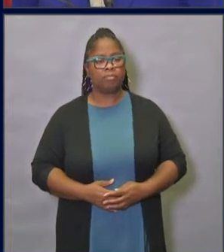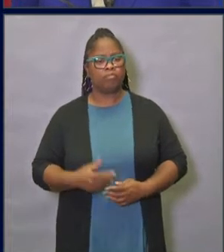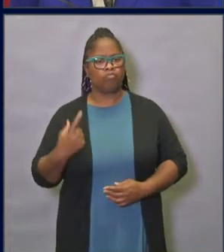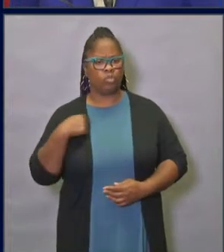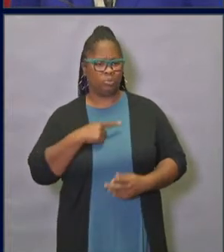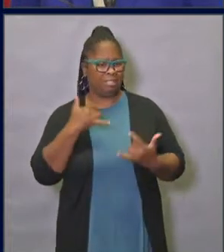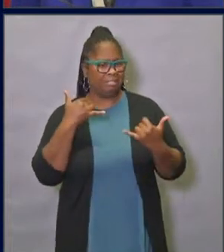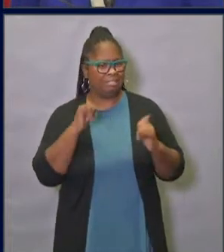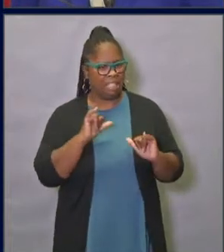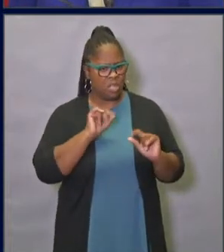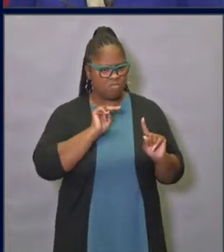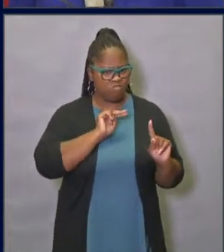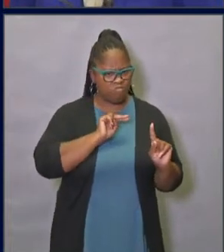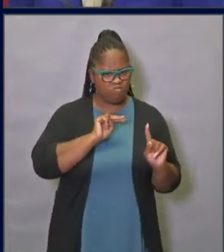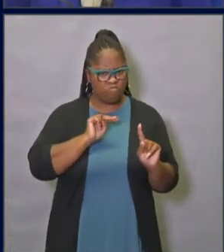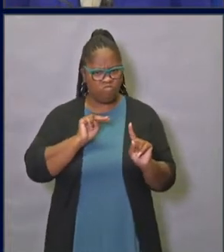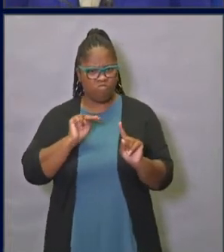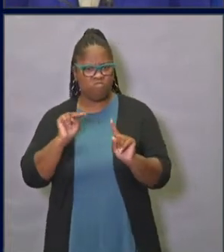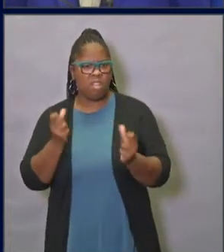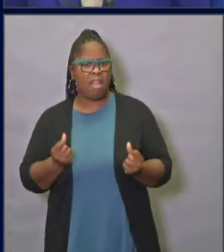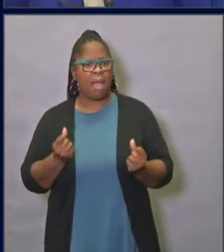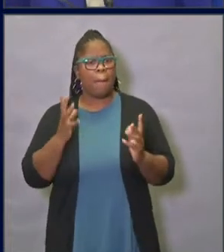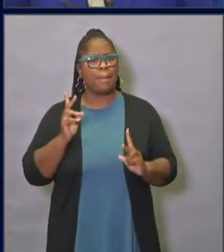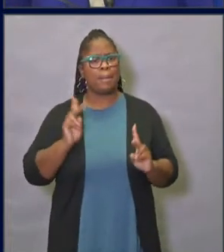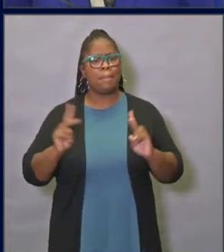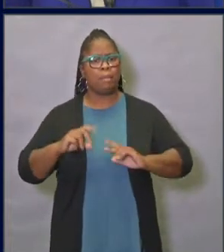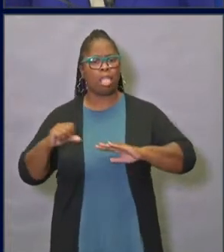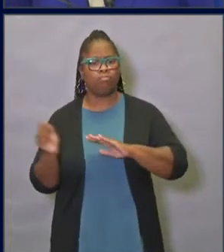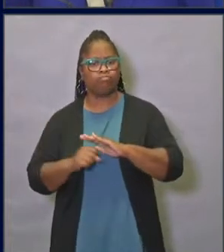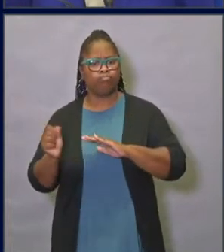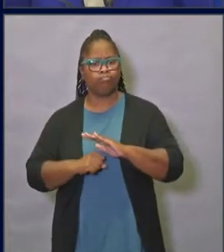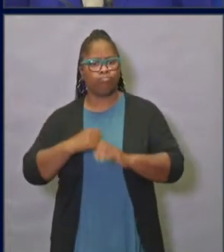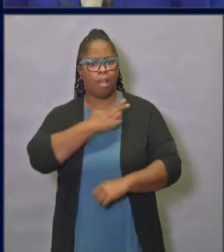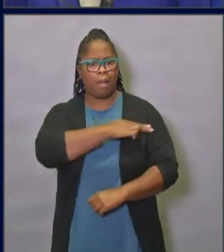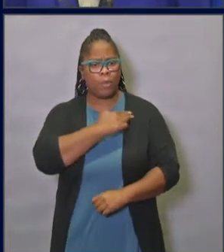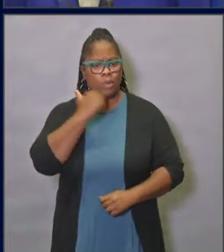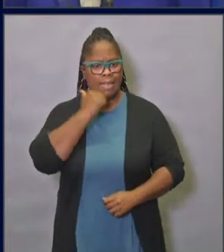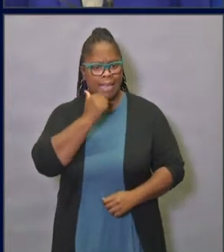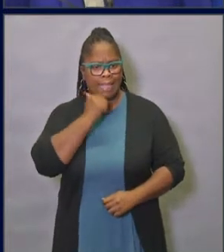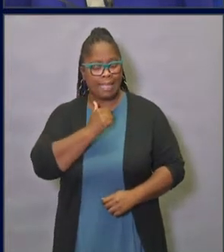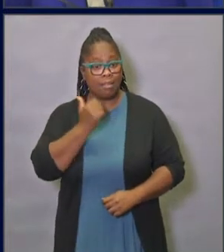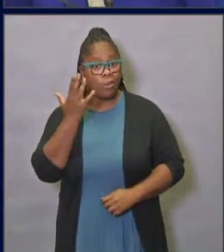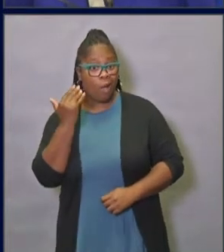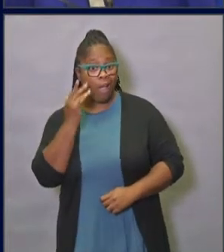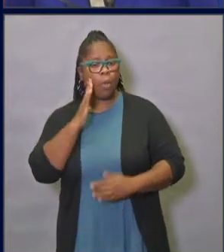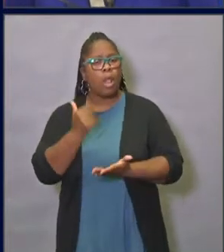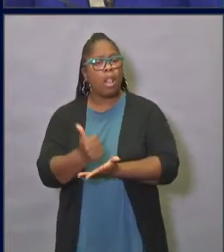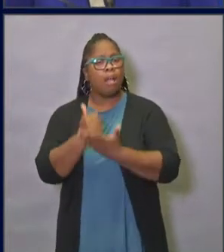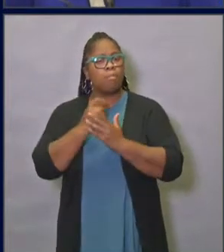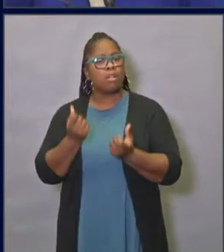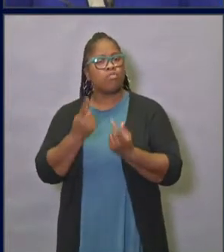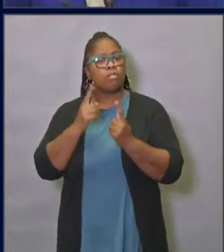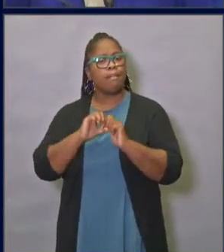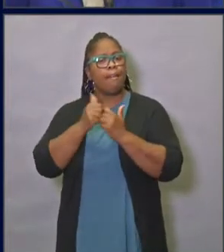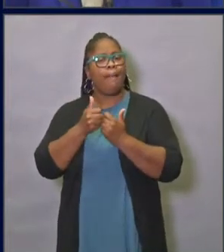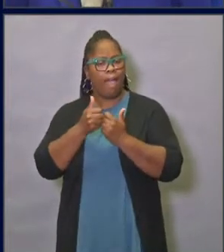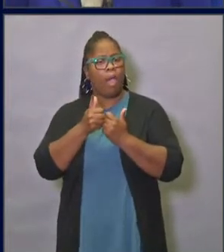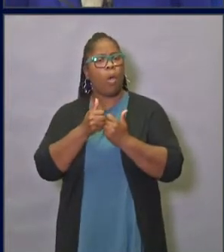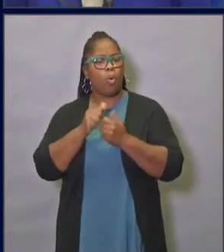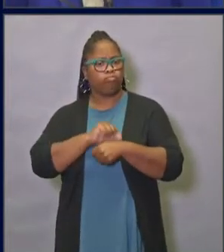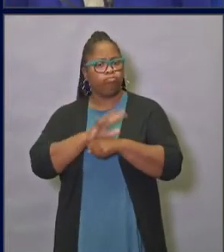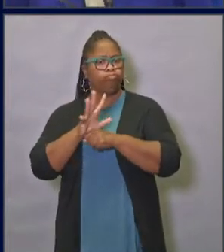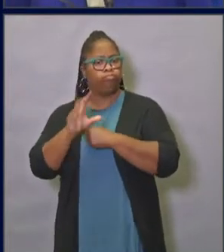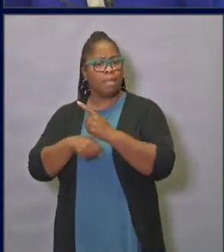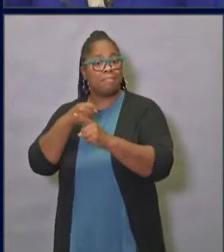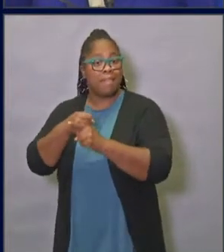daily number of people with COVID-19 that are hospitalized, so we can understand the impact of COVID-19 on the healthcare